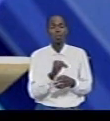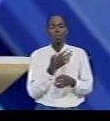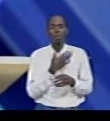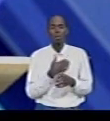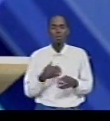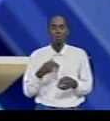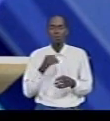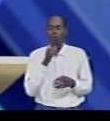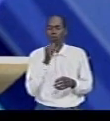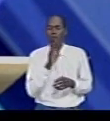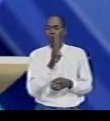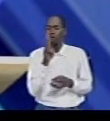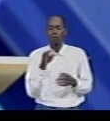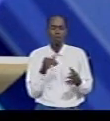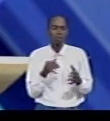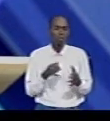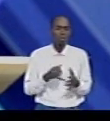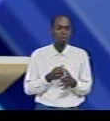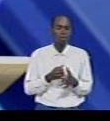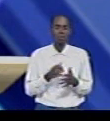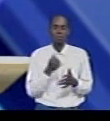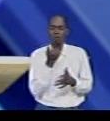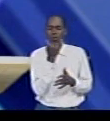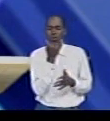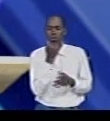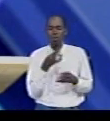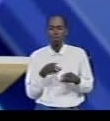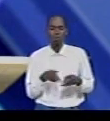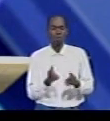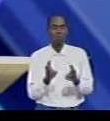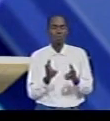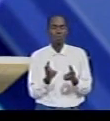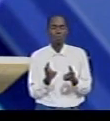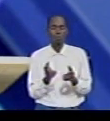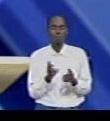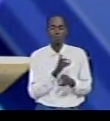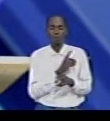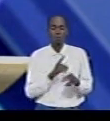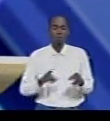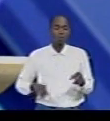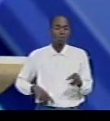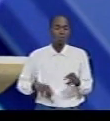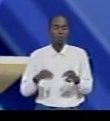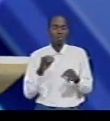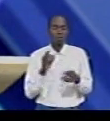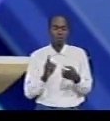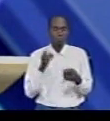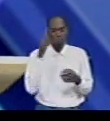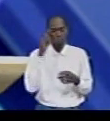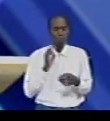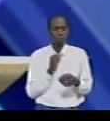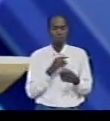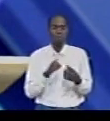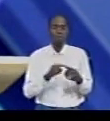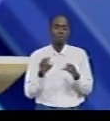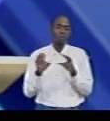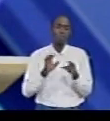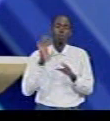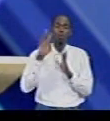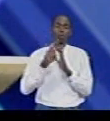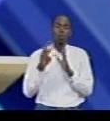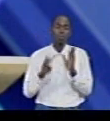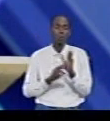uncompromisingly, unyielding, unbending, O Lord, in order to do your will and accomplish your plan